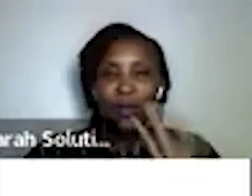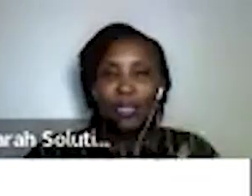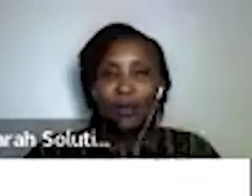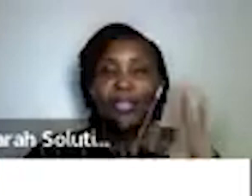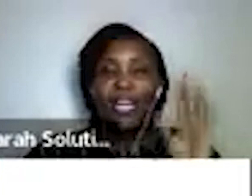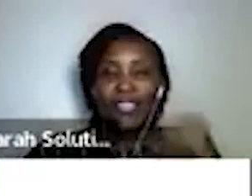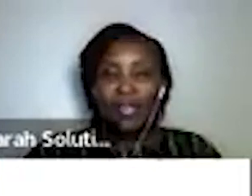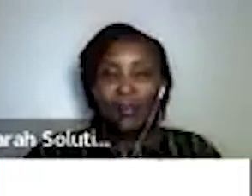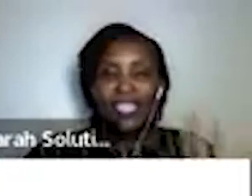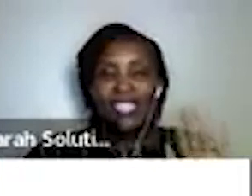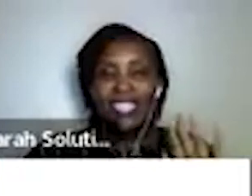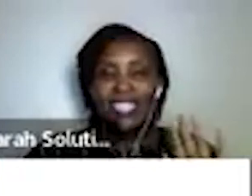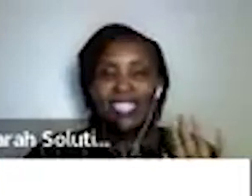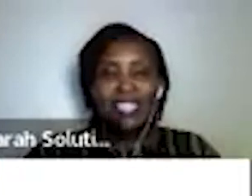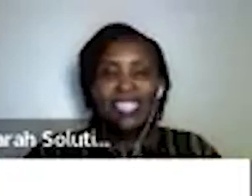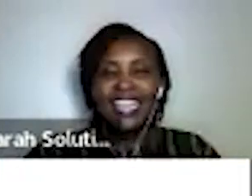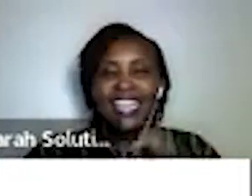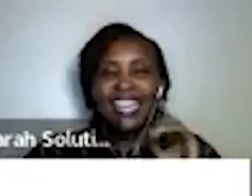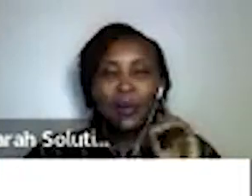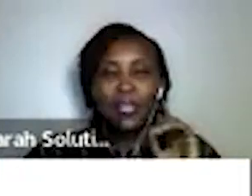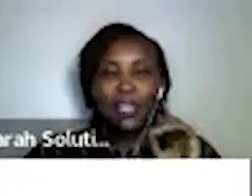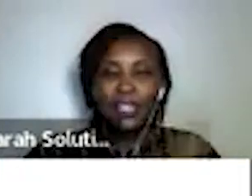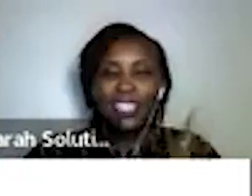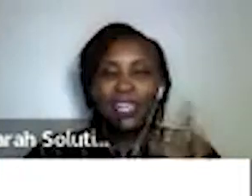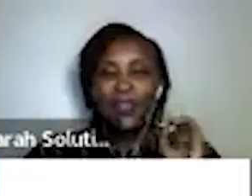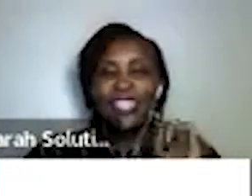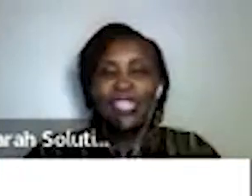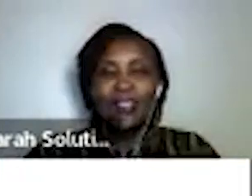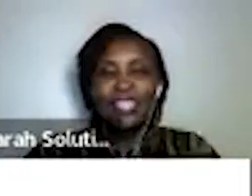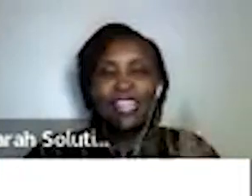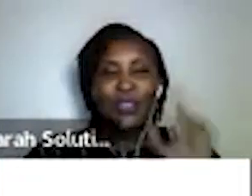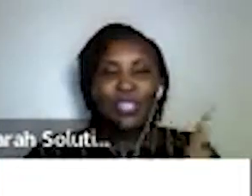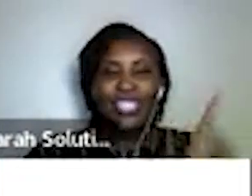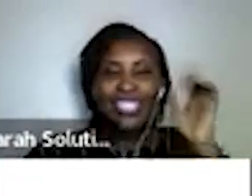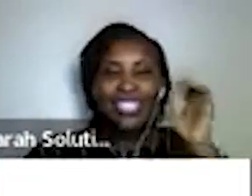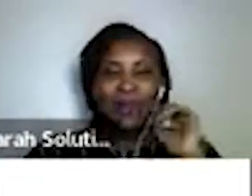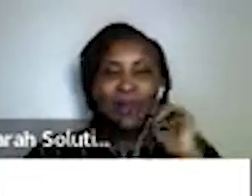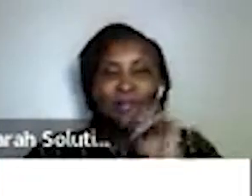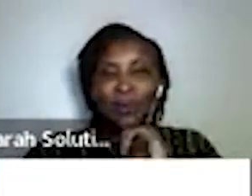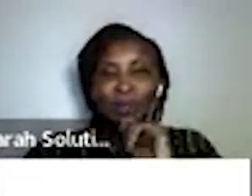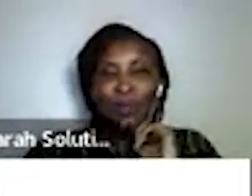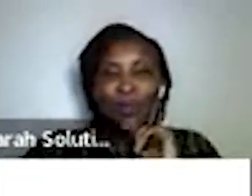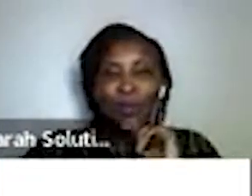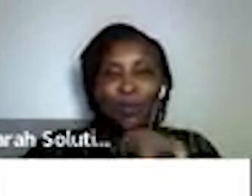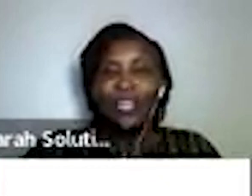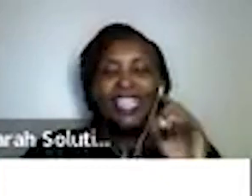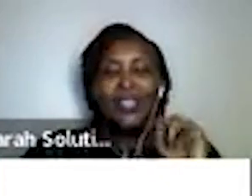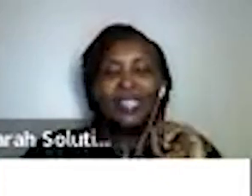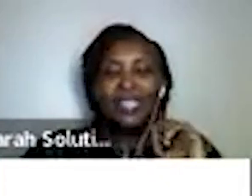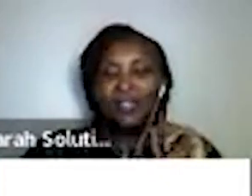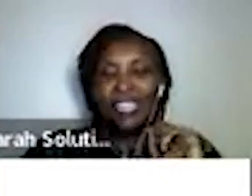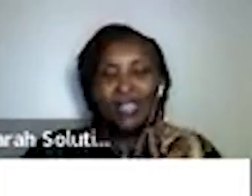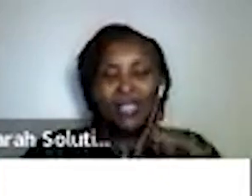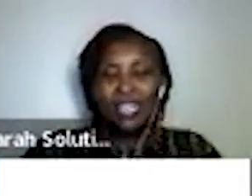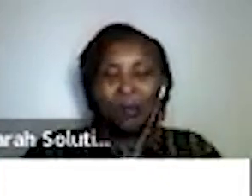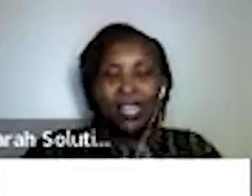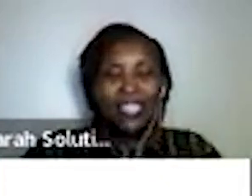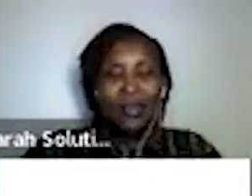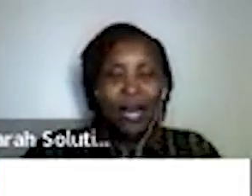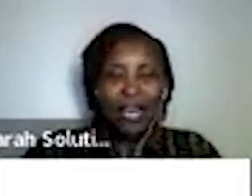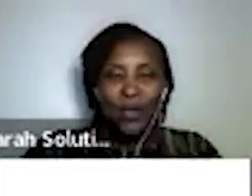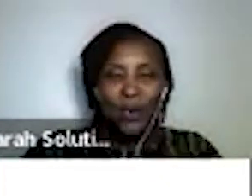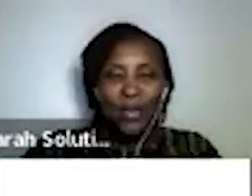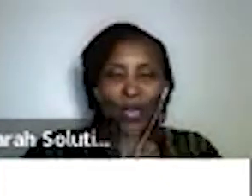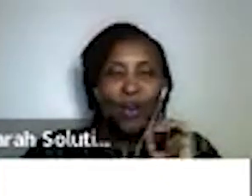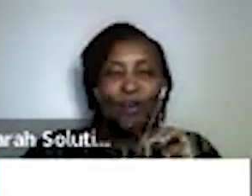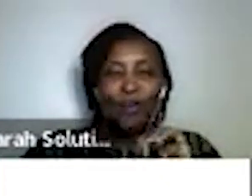beautiful, they are awesome. I've done my DISC assessment, and I will not tell you until you have done yours and tell me what you score. Then you can figure out. And my